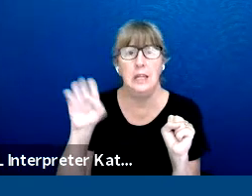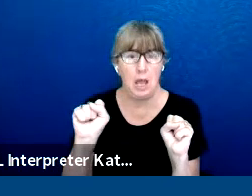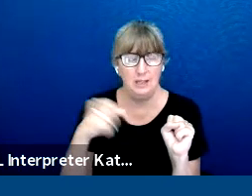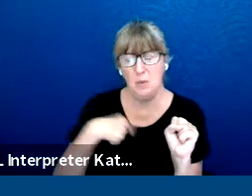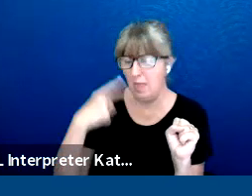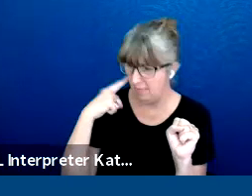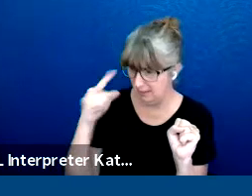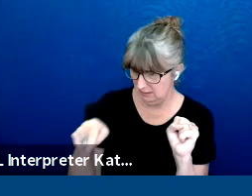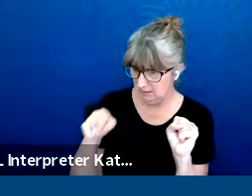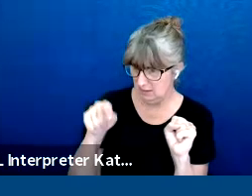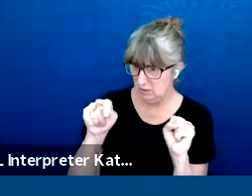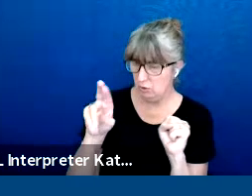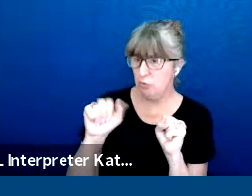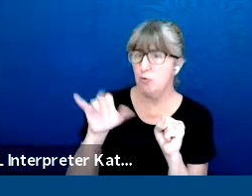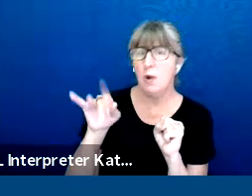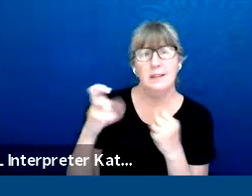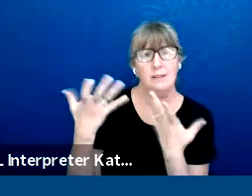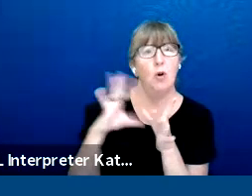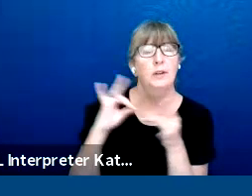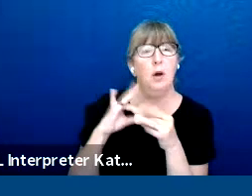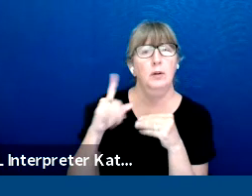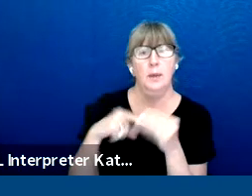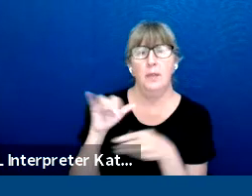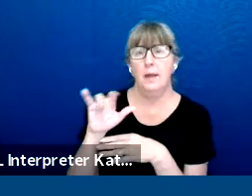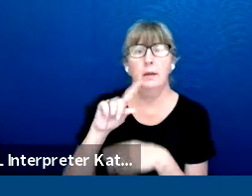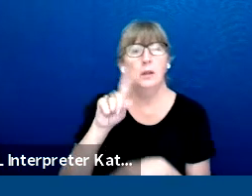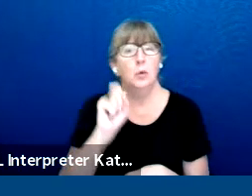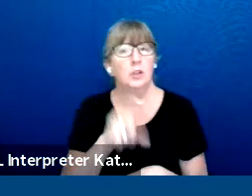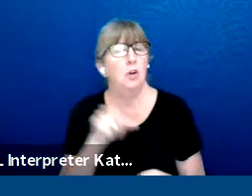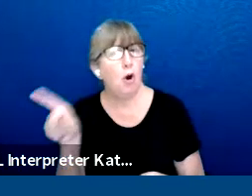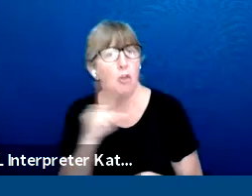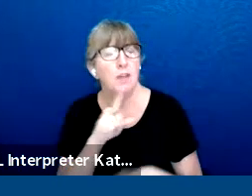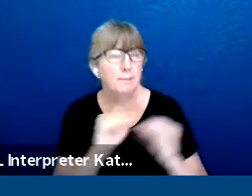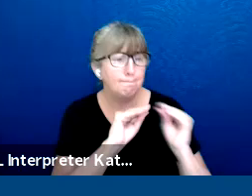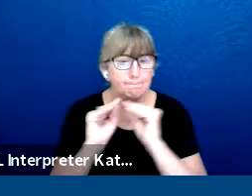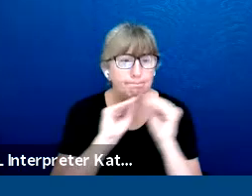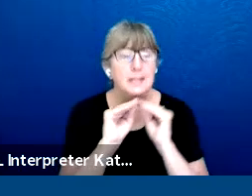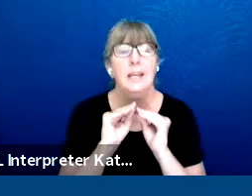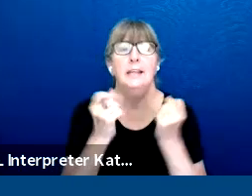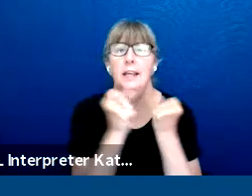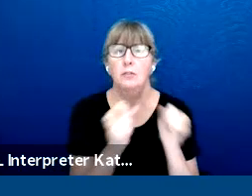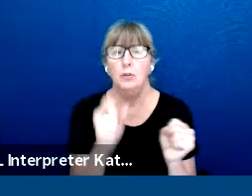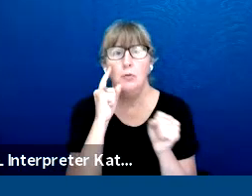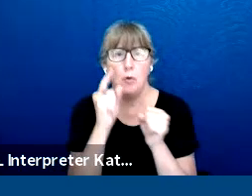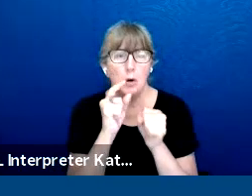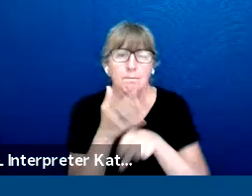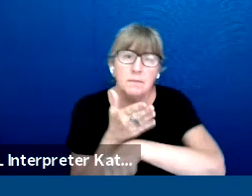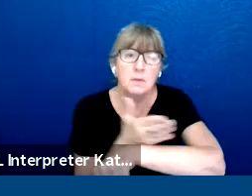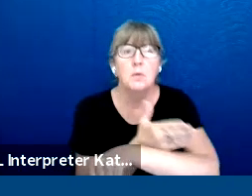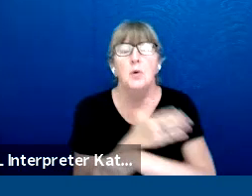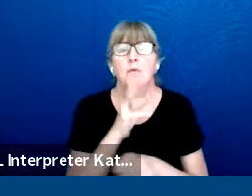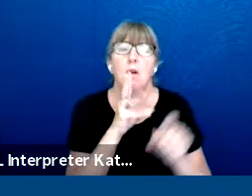Tracy chatted on that, but the question is, are there mitigation efforts that can be made to improve the flood